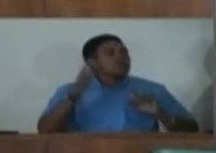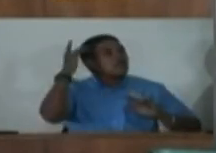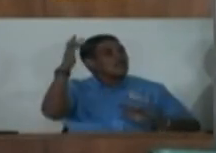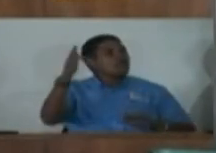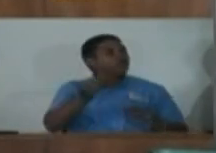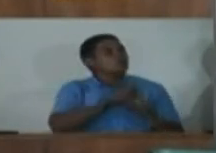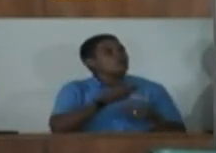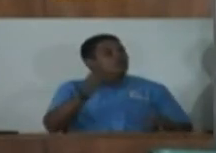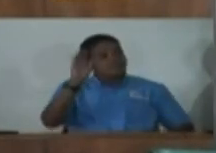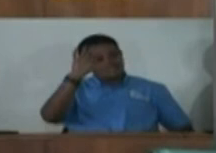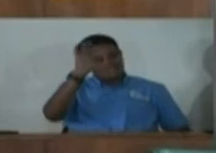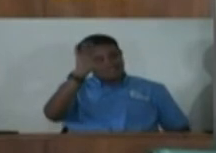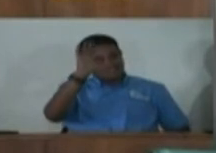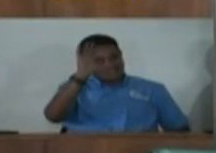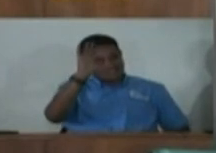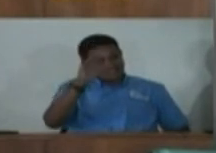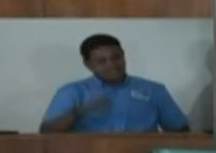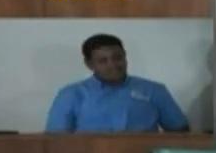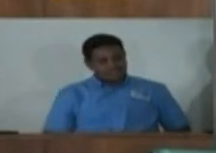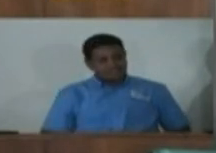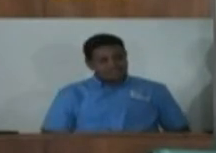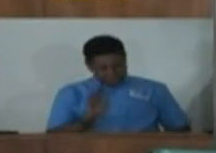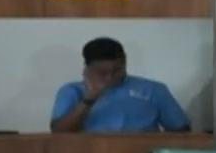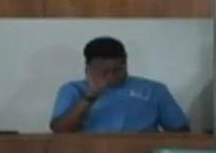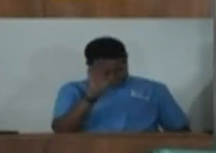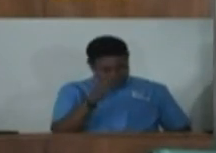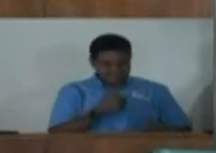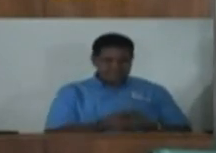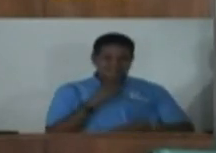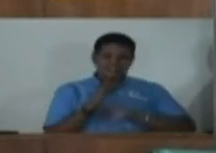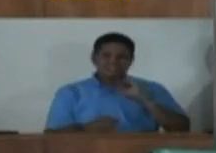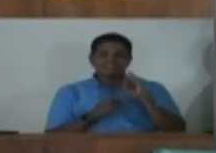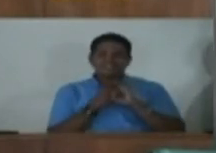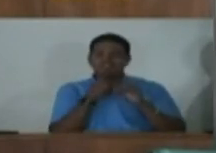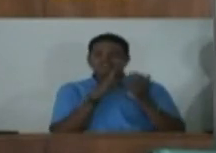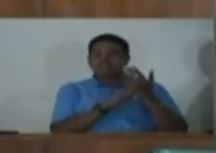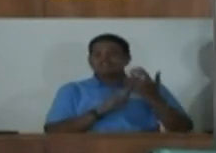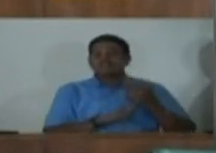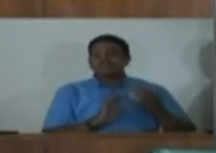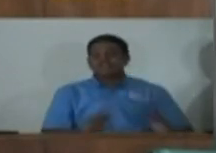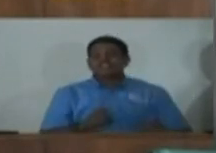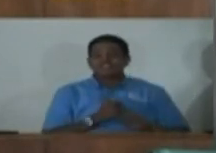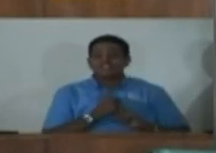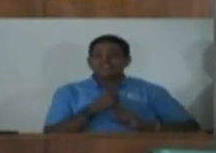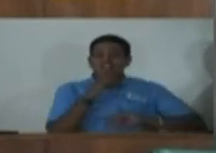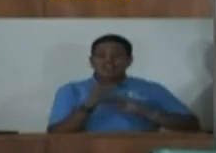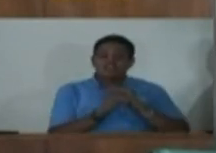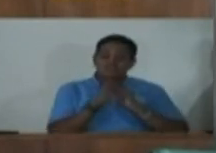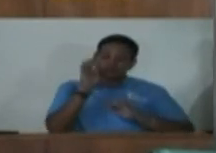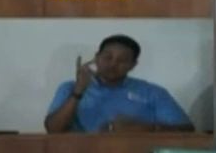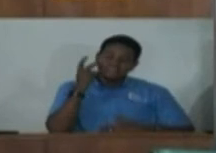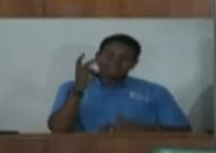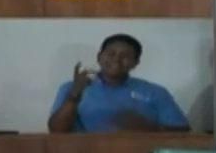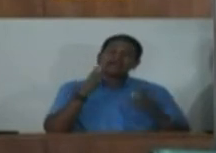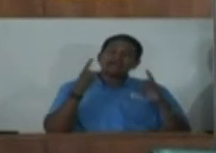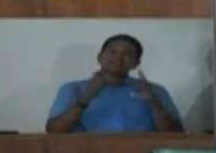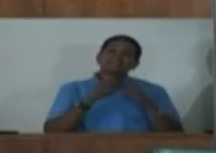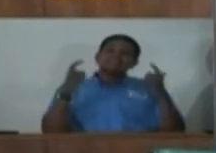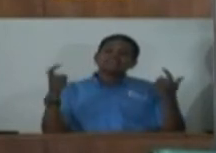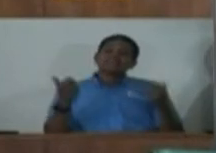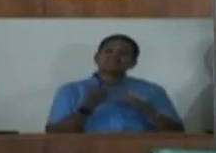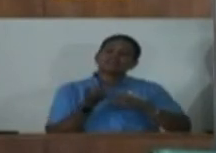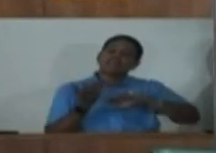property office. And these international registry and registration is going to see a significant